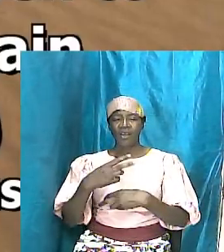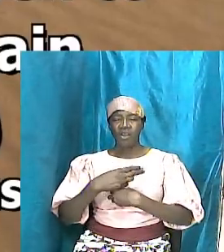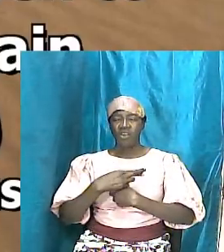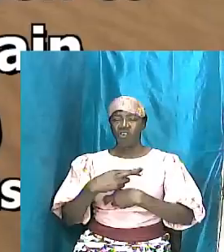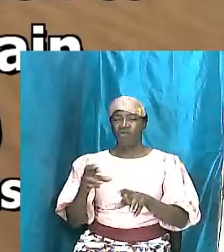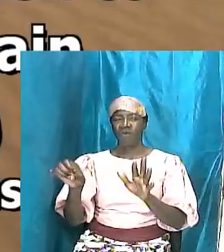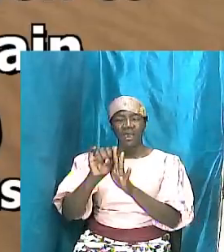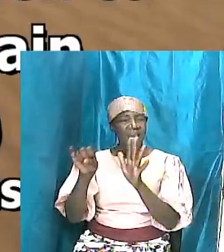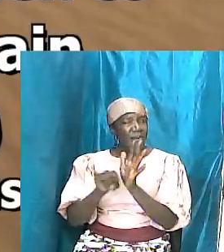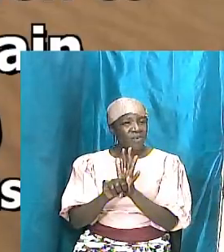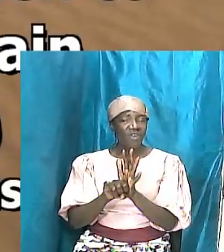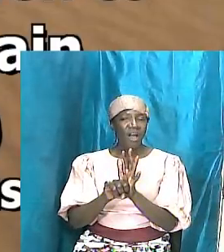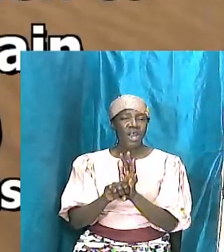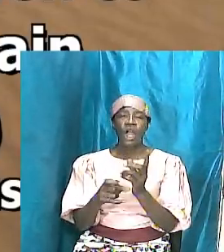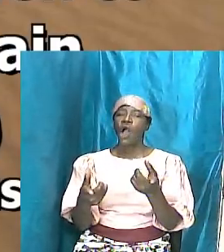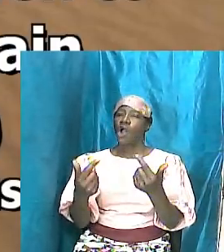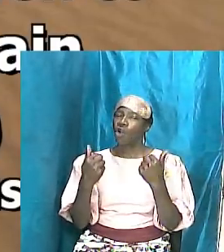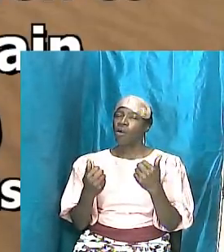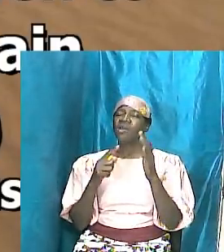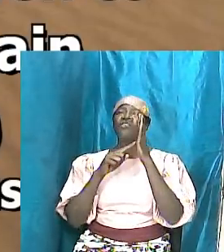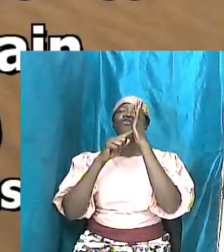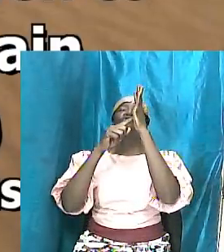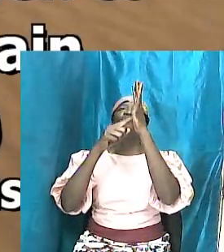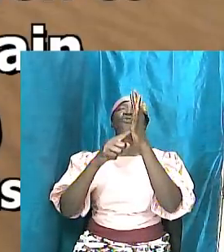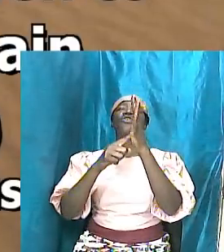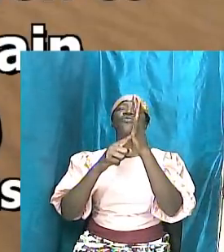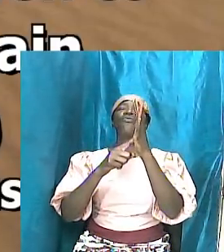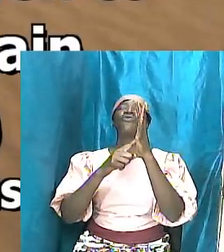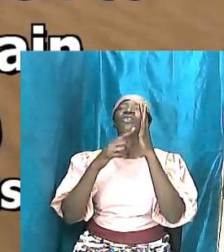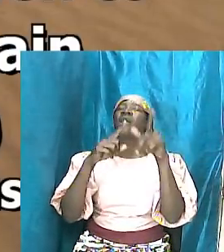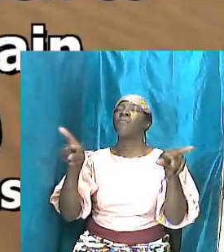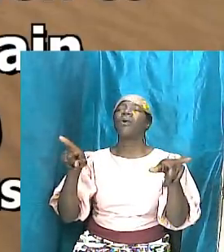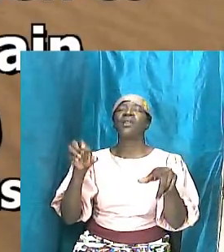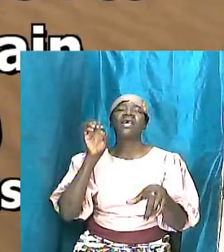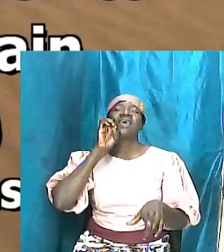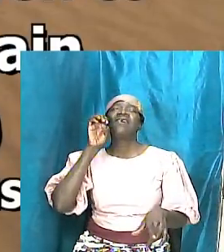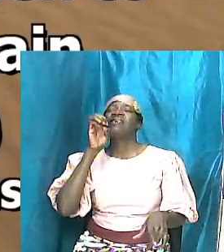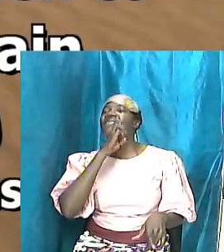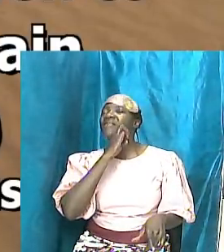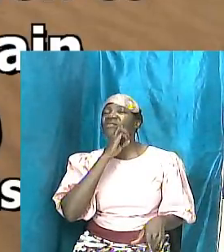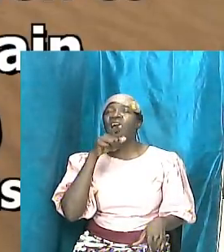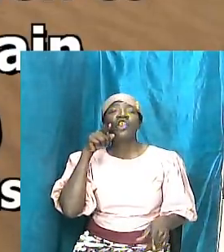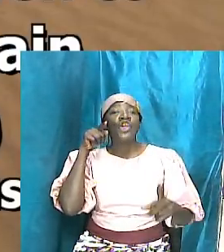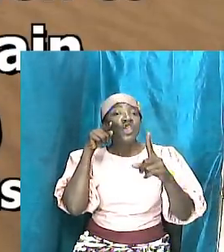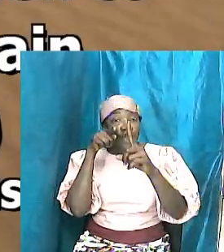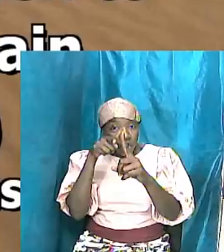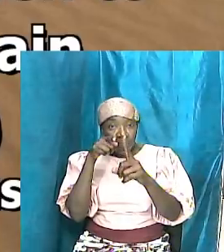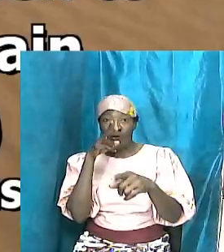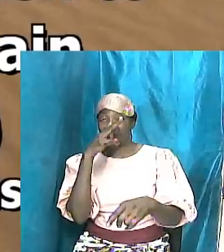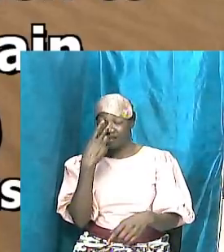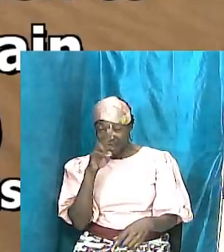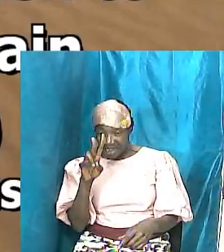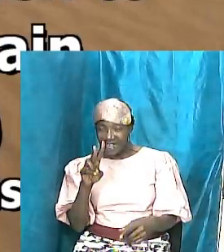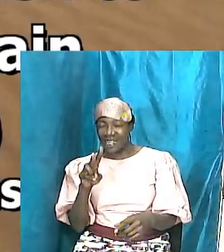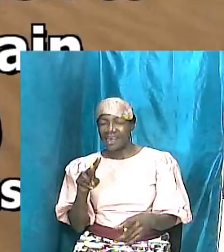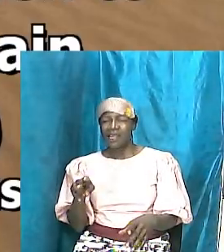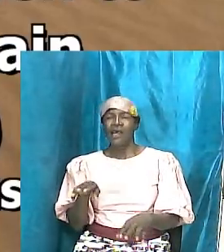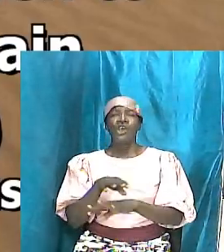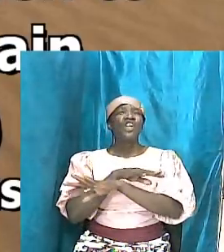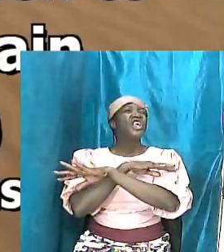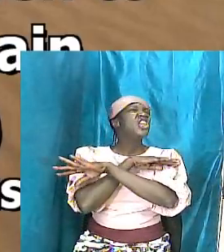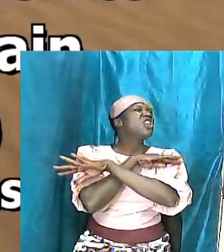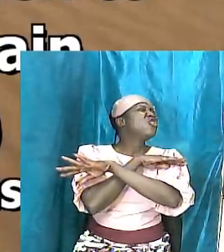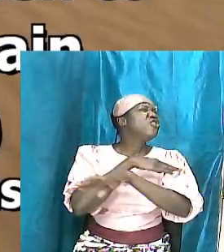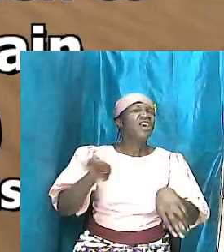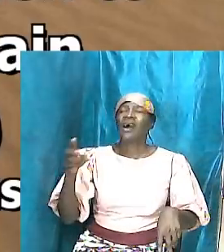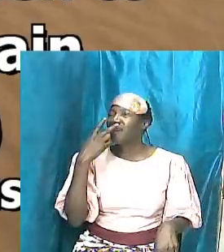is coming, which he will show you today. For the Egyptians whom ye have seen today, ye shall see them